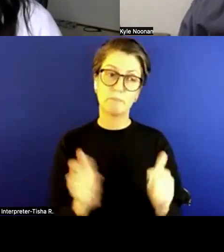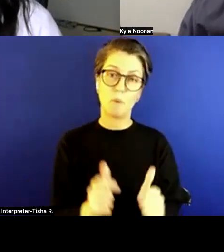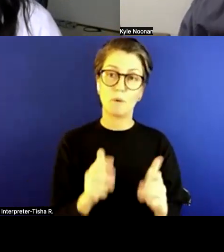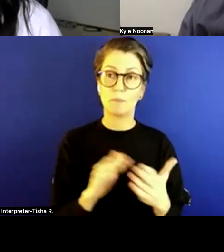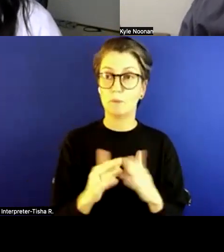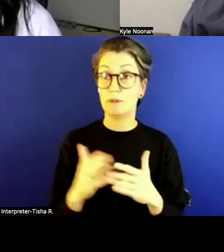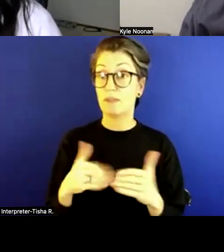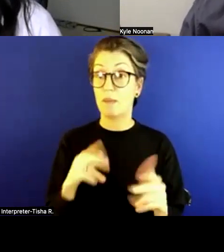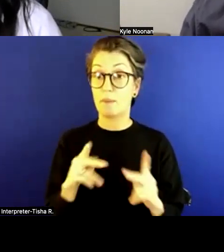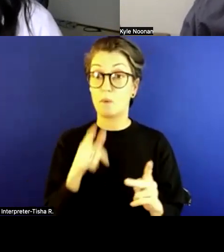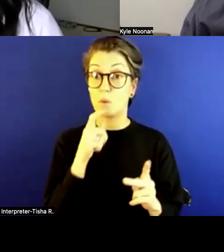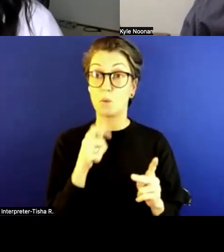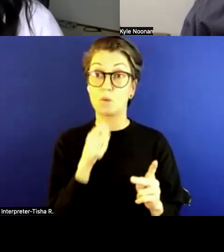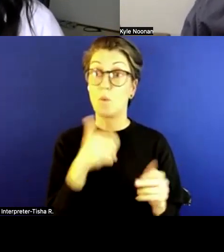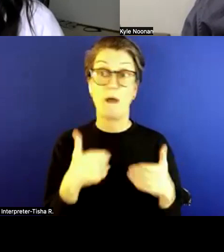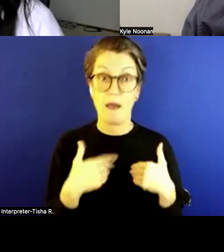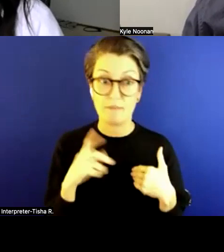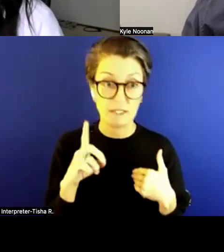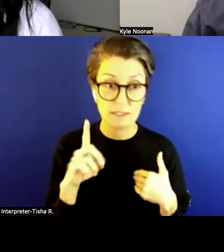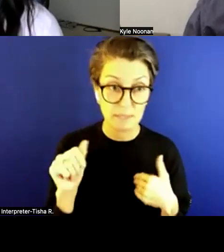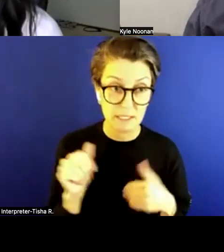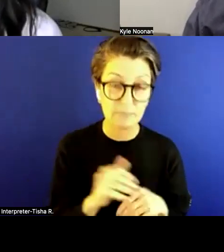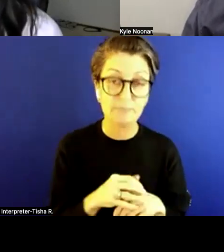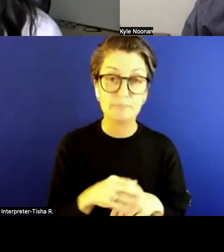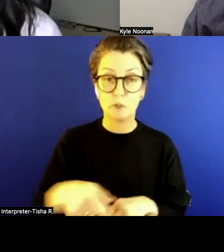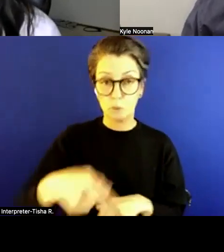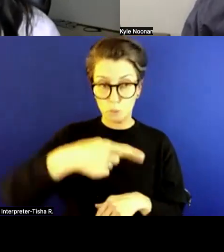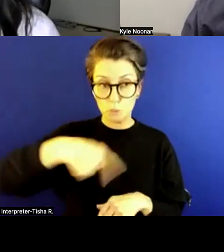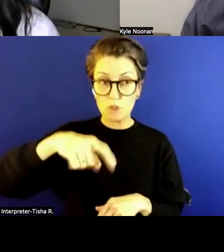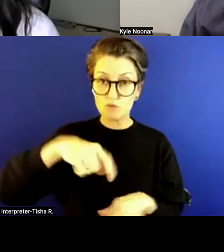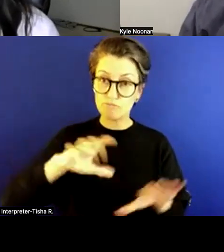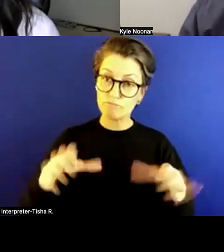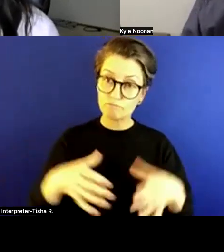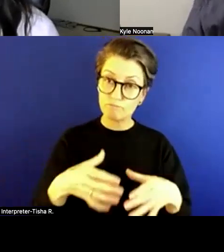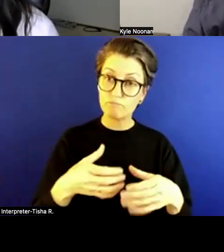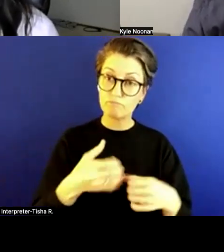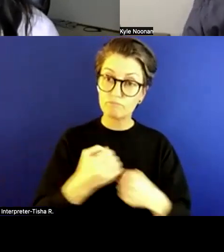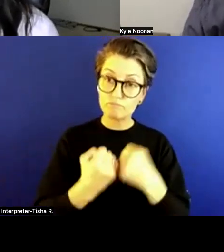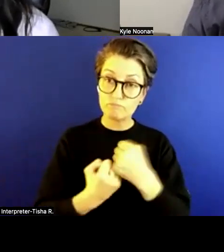without a disability. So we should band together, be together, support each other.